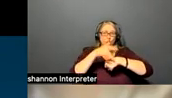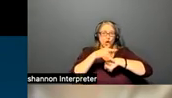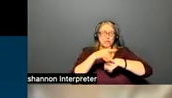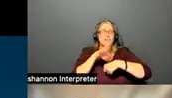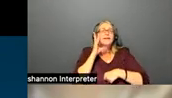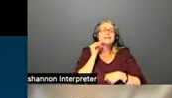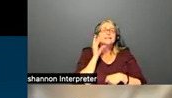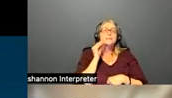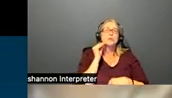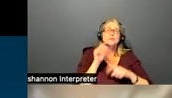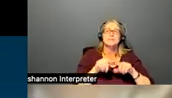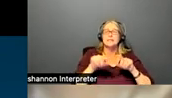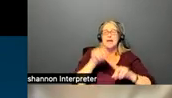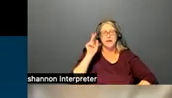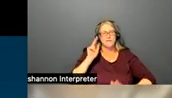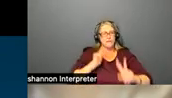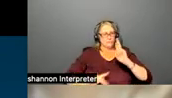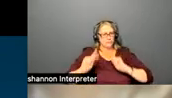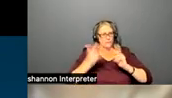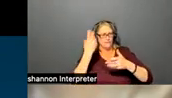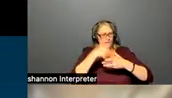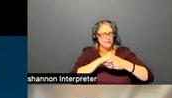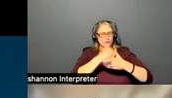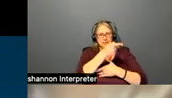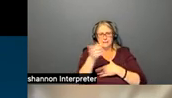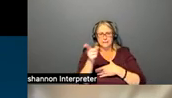experiences of folks who fit into these